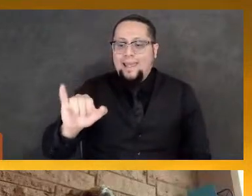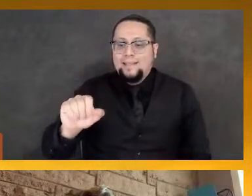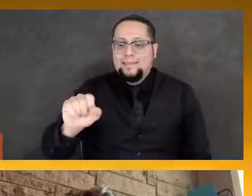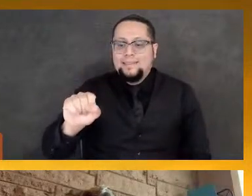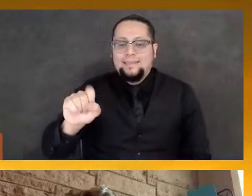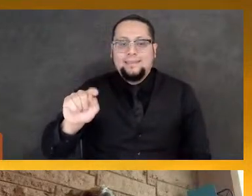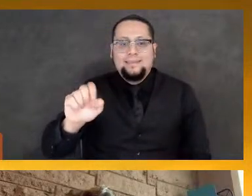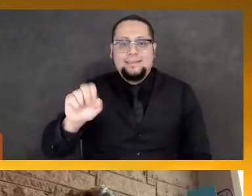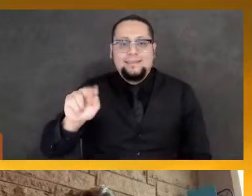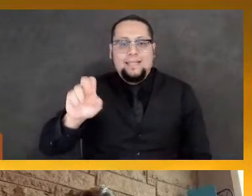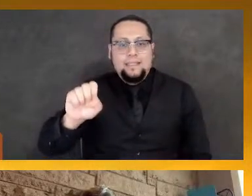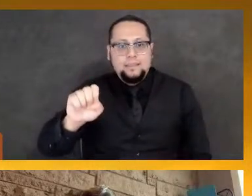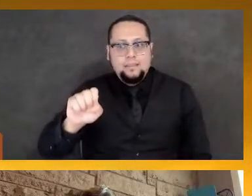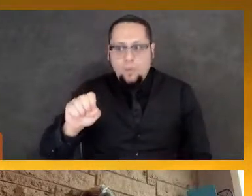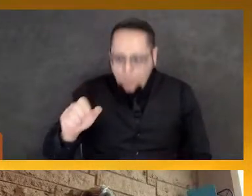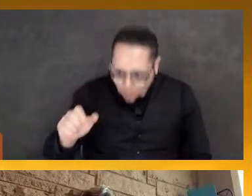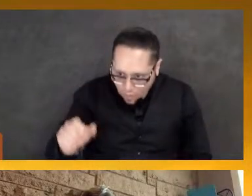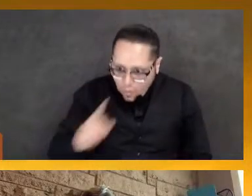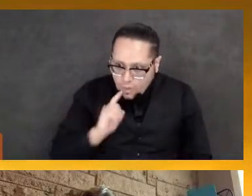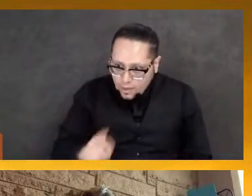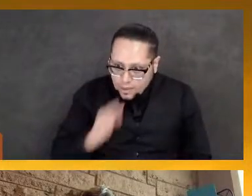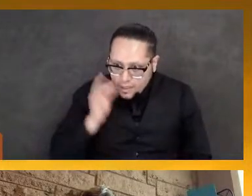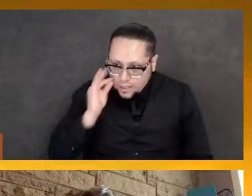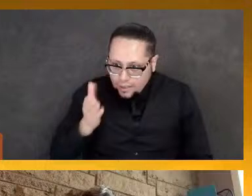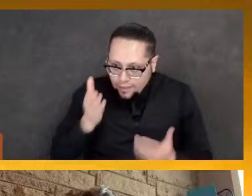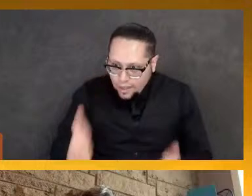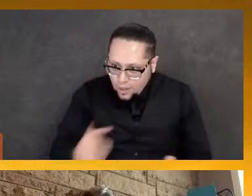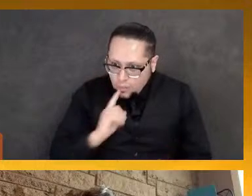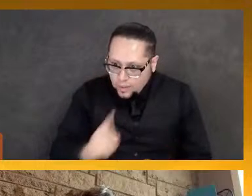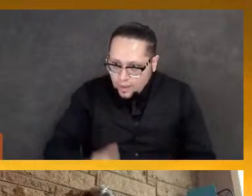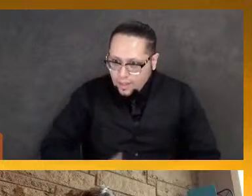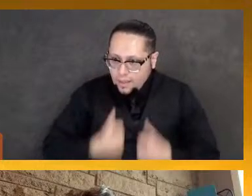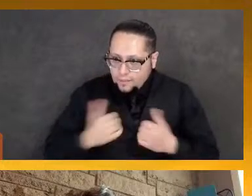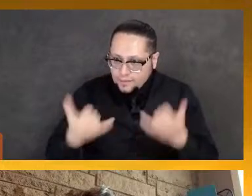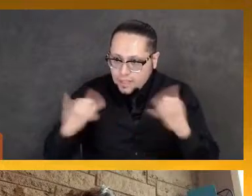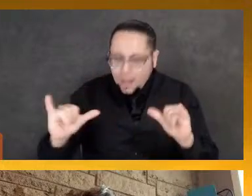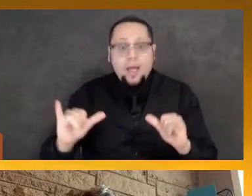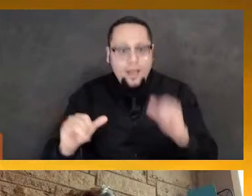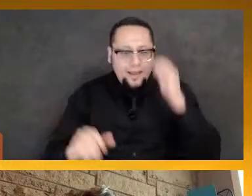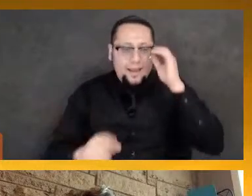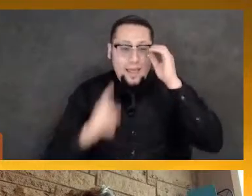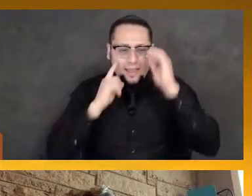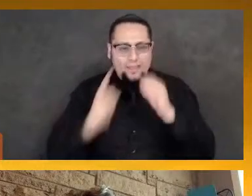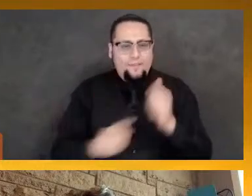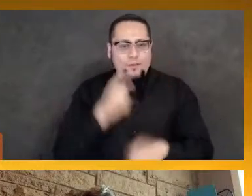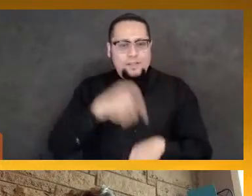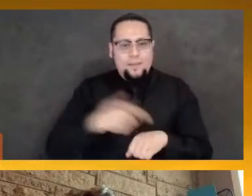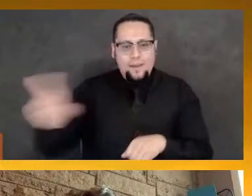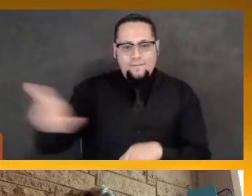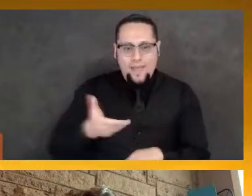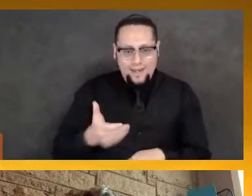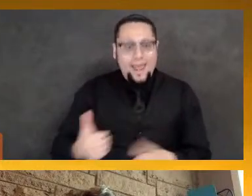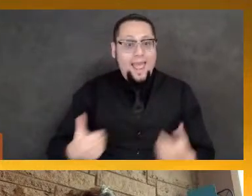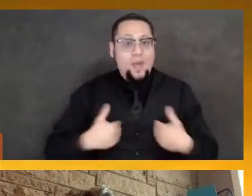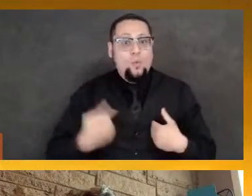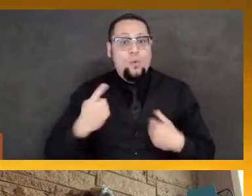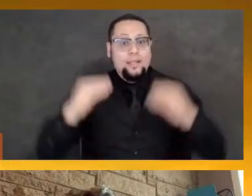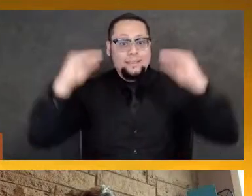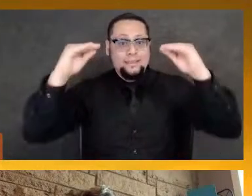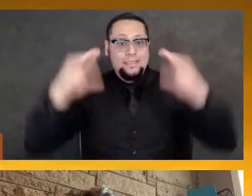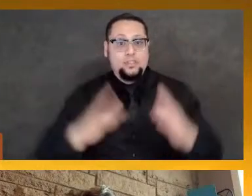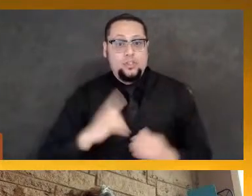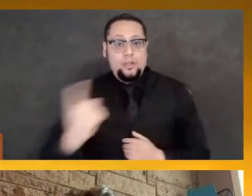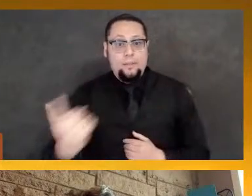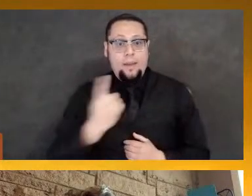Mr. Vasquez the first time to San Antonio College, I think I told you, Ramon, I had a professor come up to me and